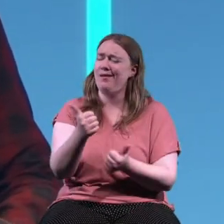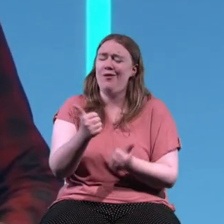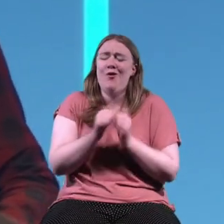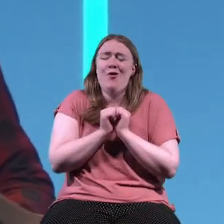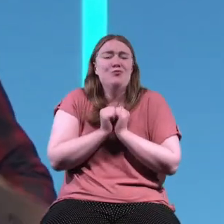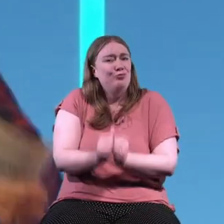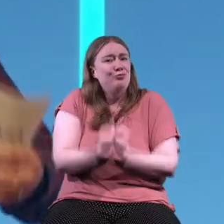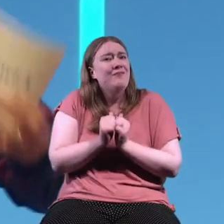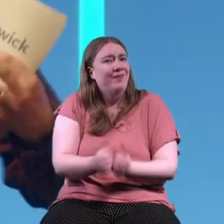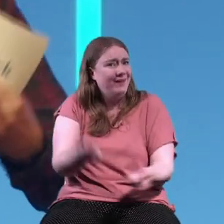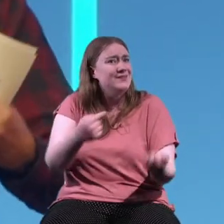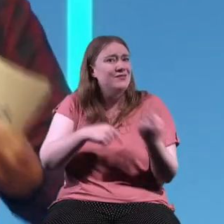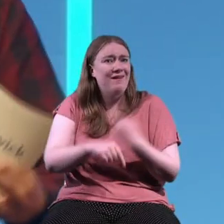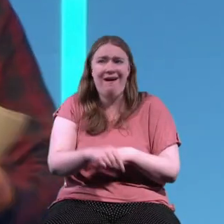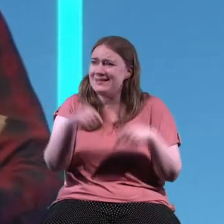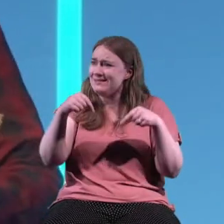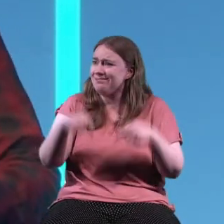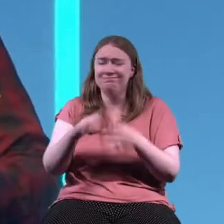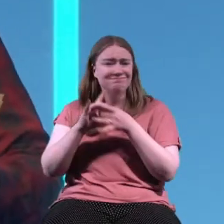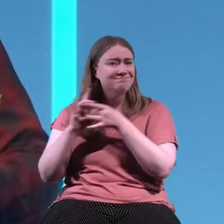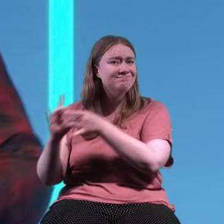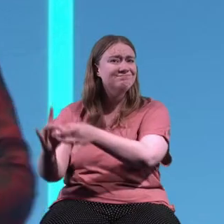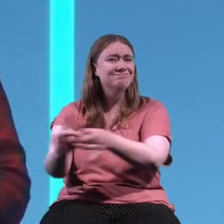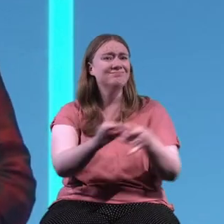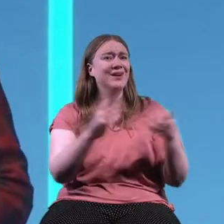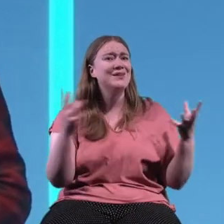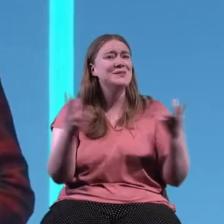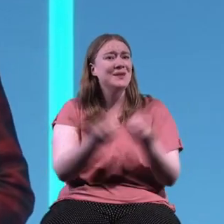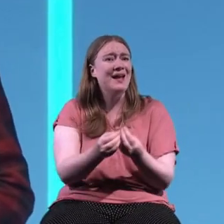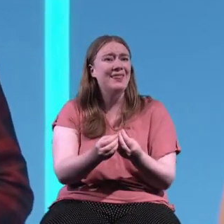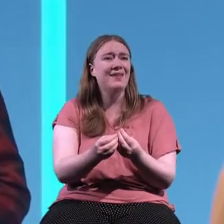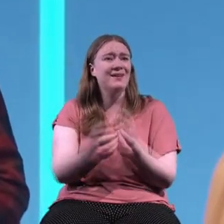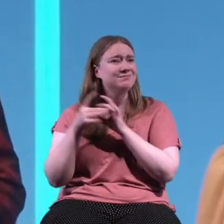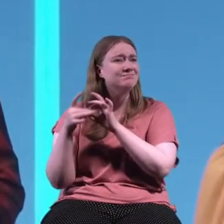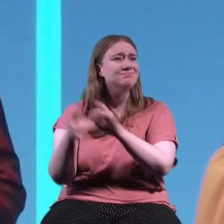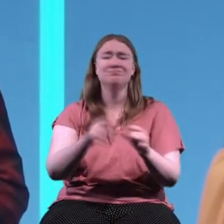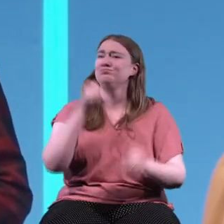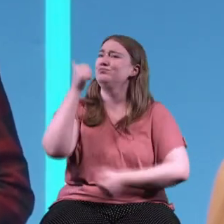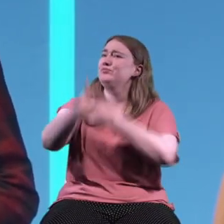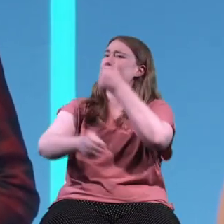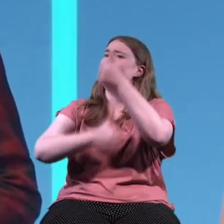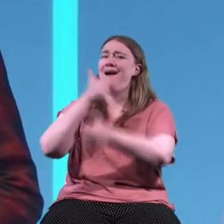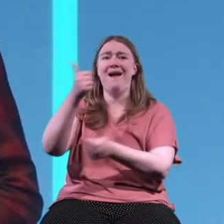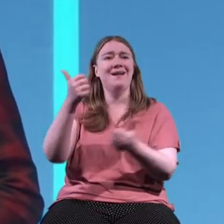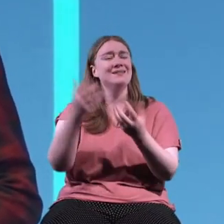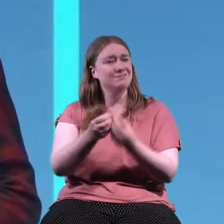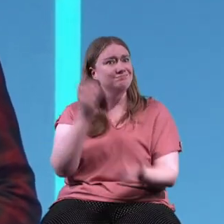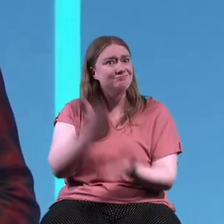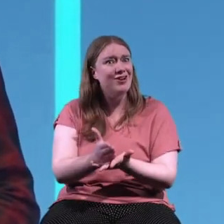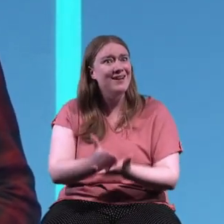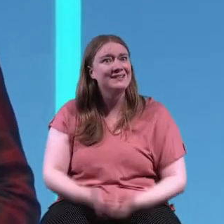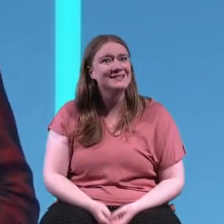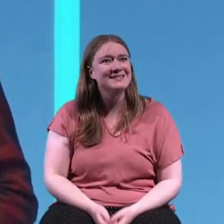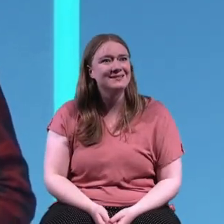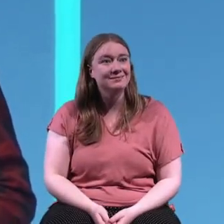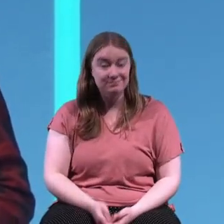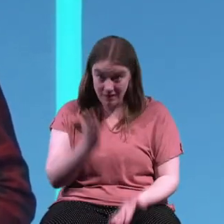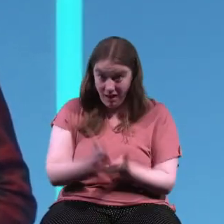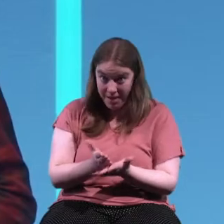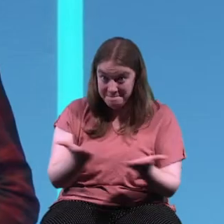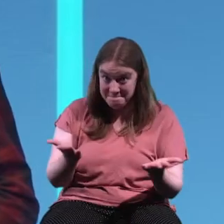to get to be together, to join our voices in praise like that, isn't it? Are you